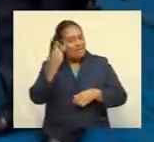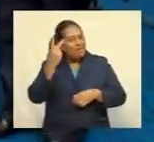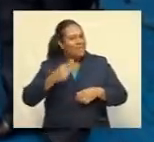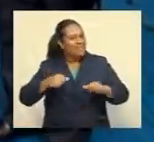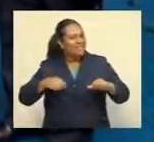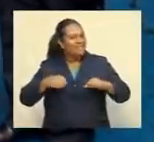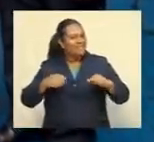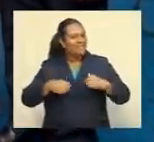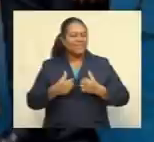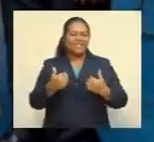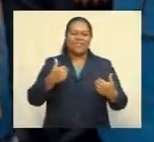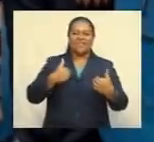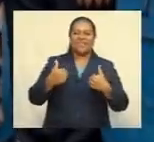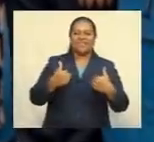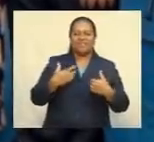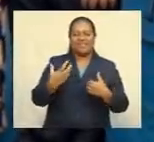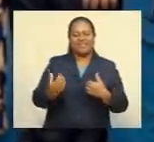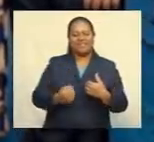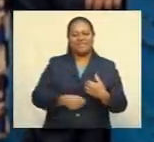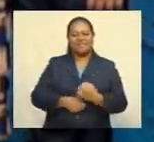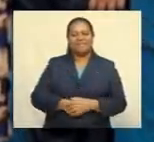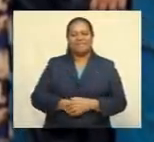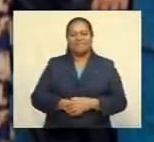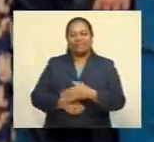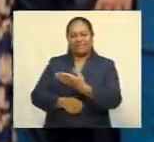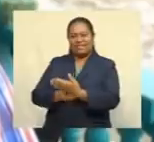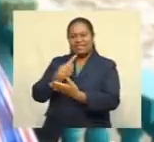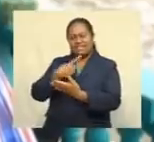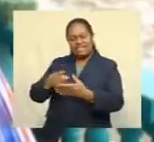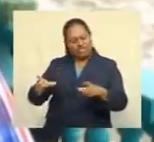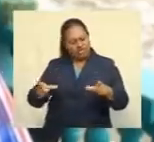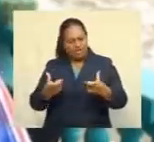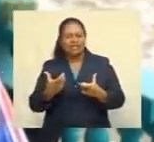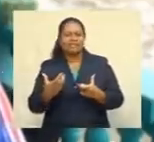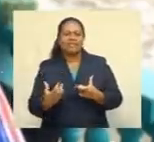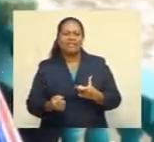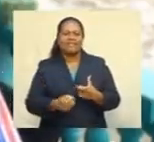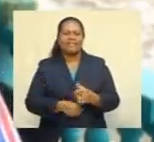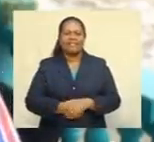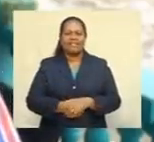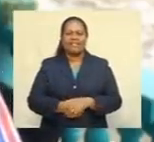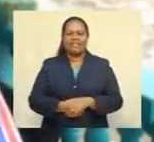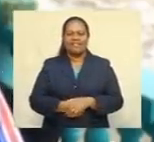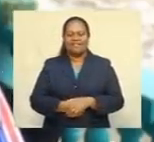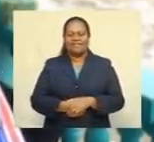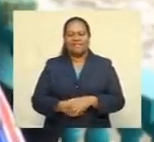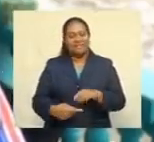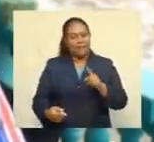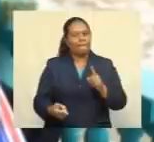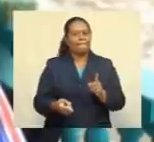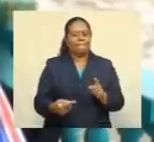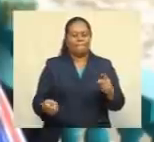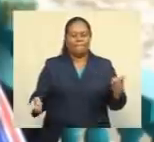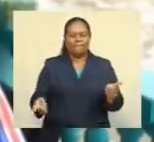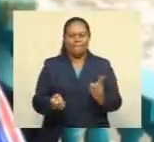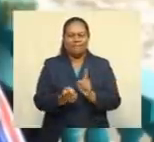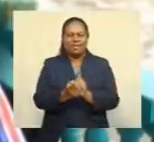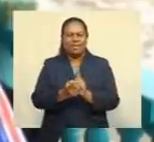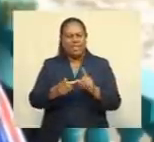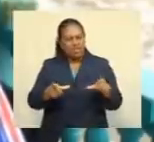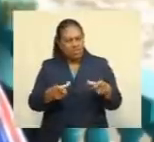at the university. Challenges were there. I faced challenges